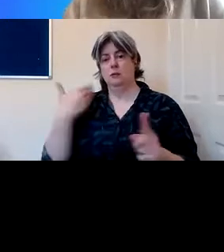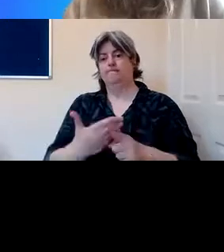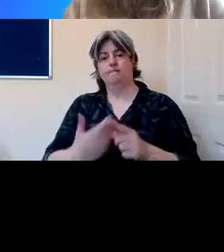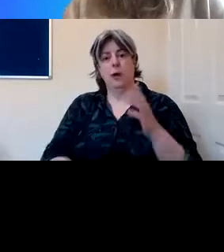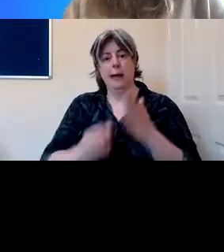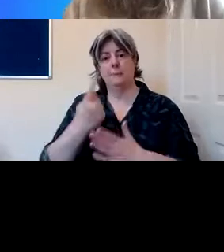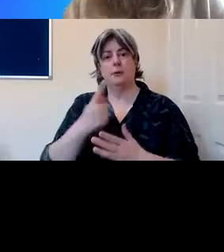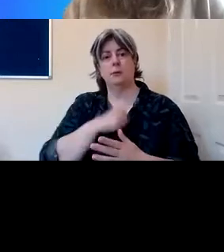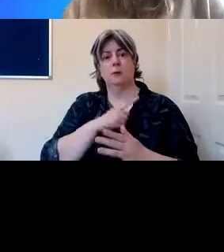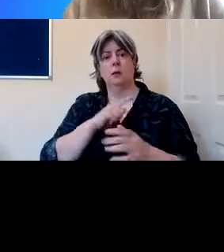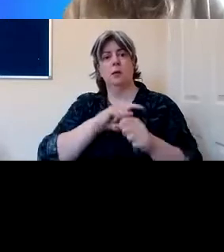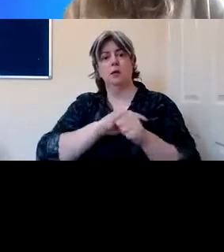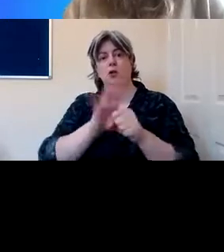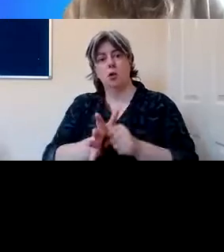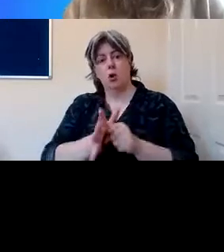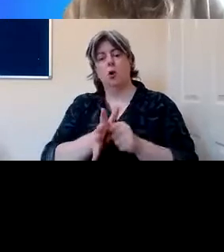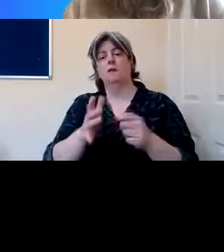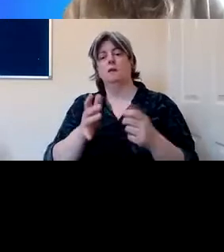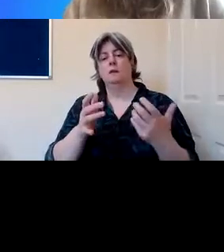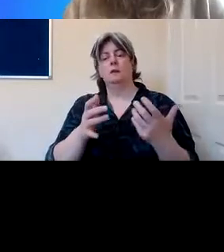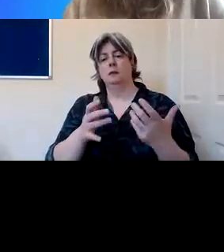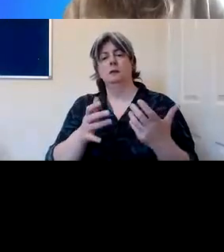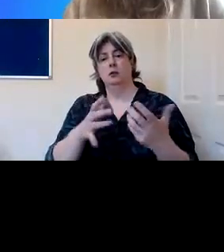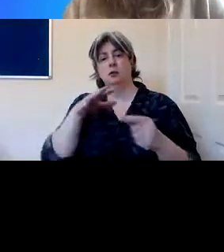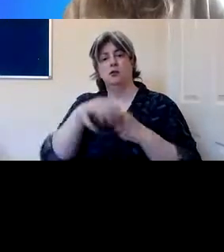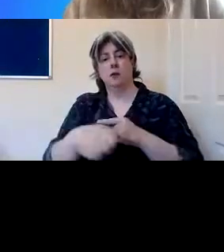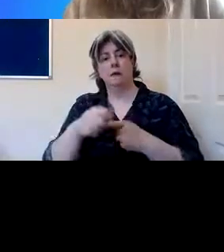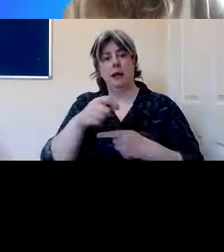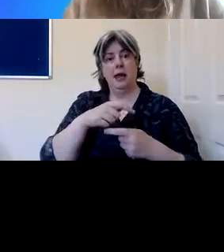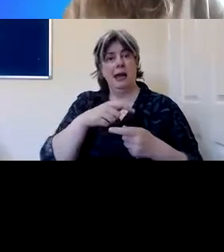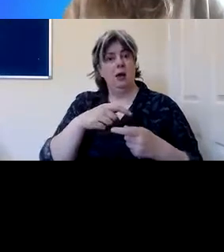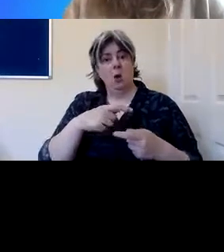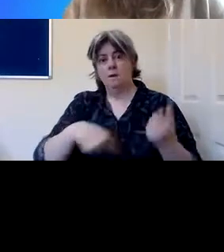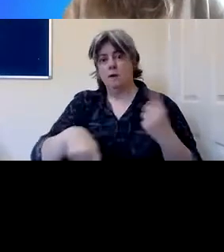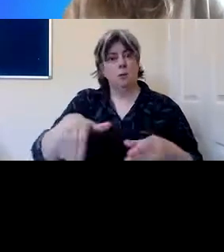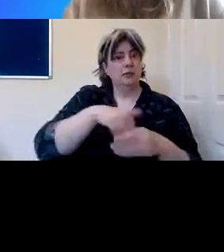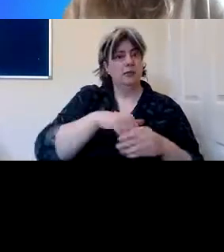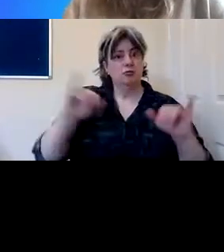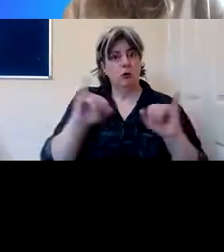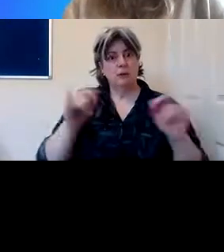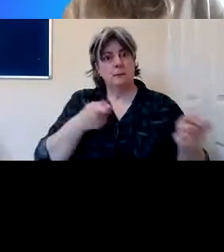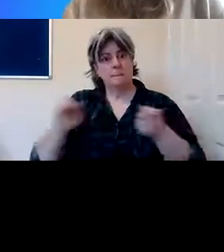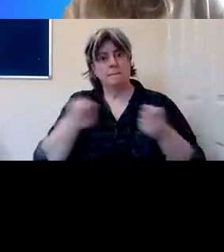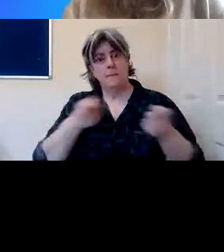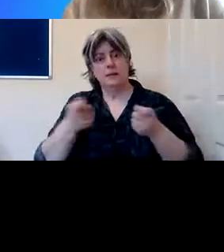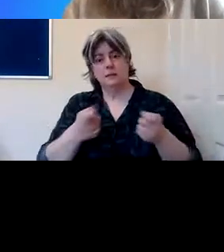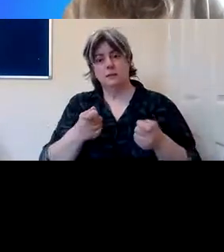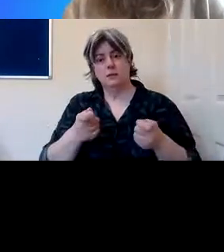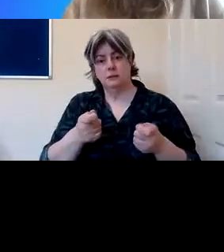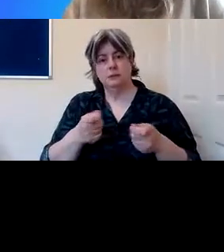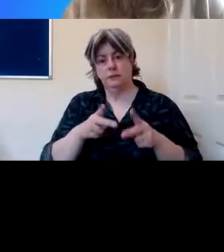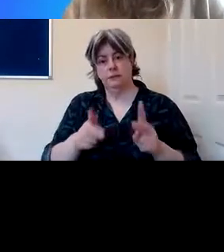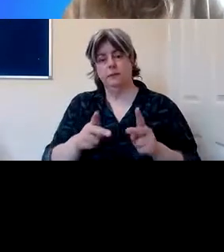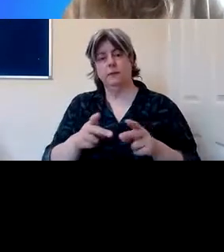COVID took over and everybody went into crisis management mode. Schools were repurposed from schools to